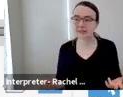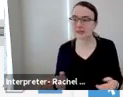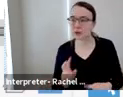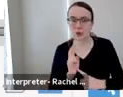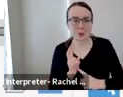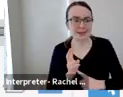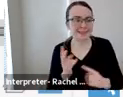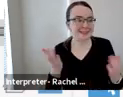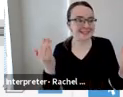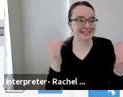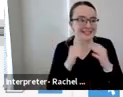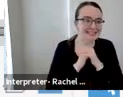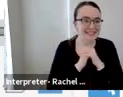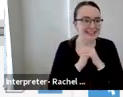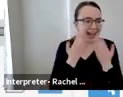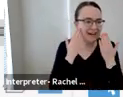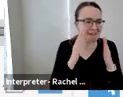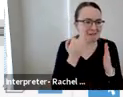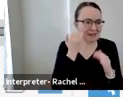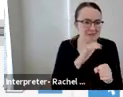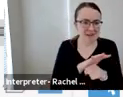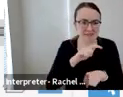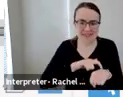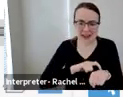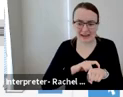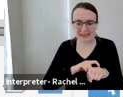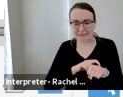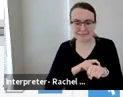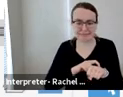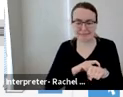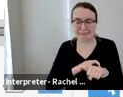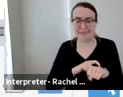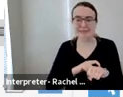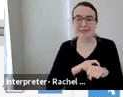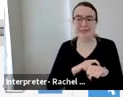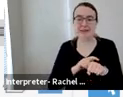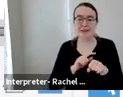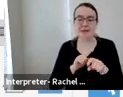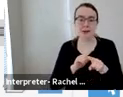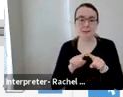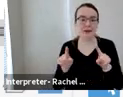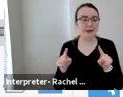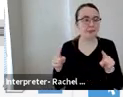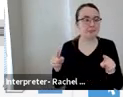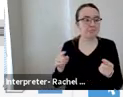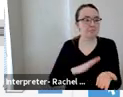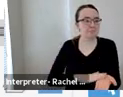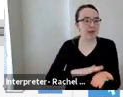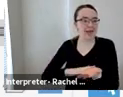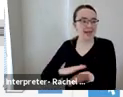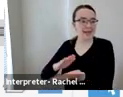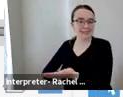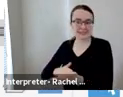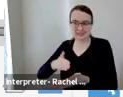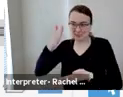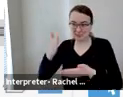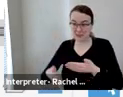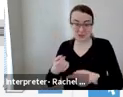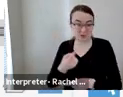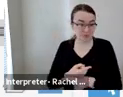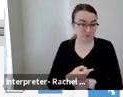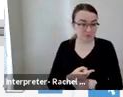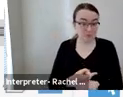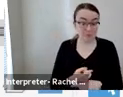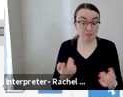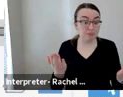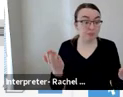2 minutes, so I don't know if it's time for questions, but I paced it correctly. So any questions there?